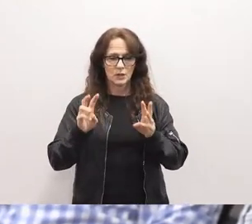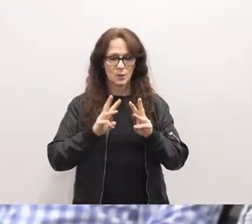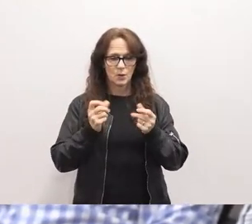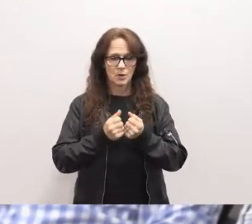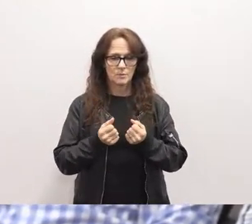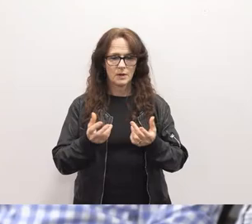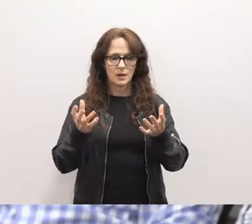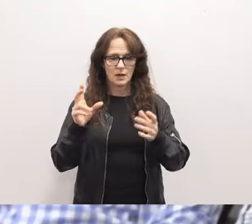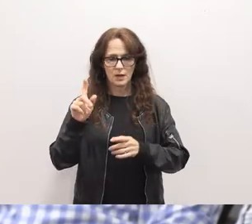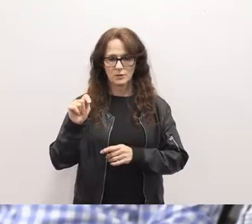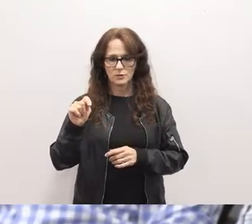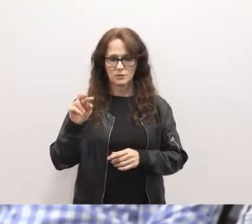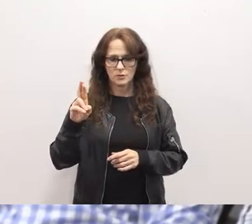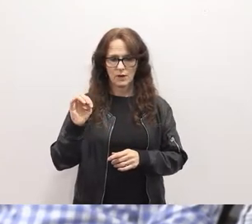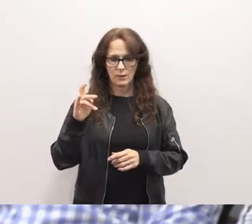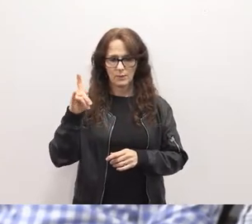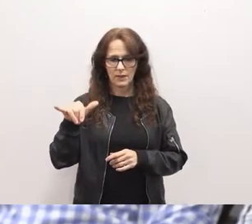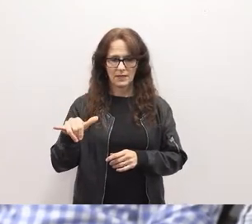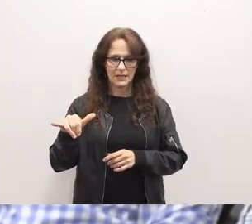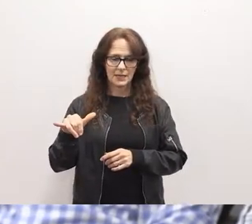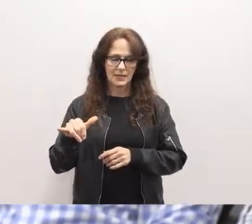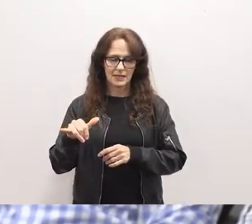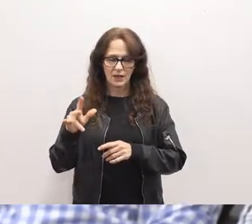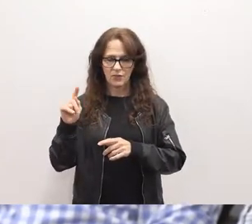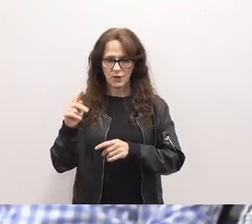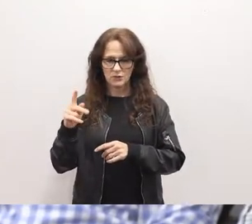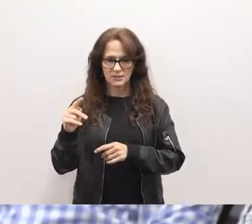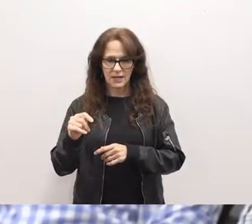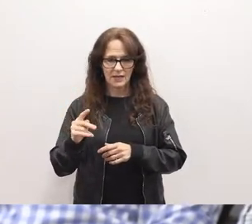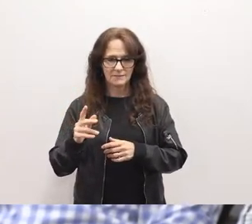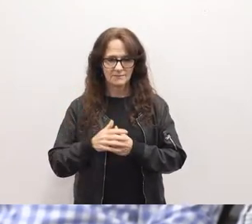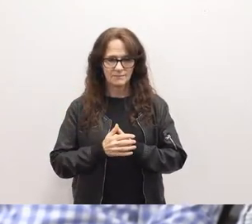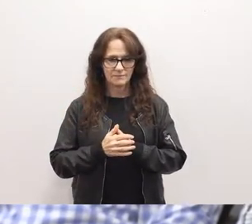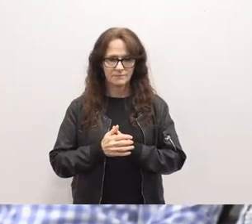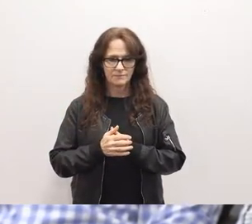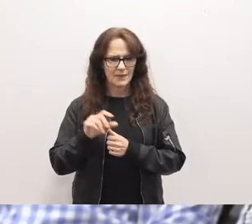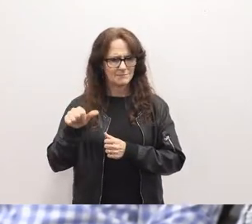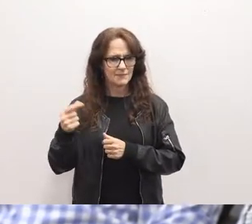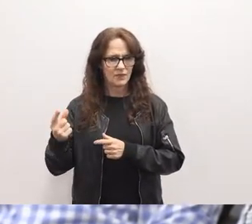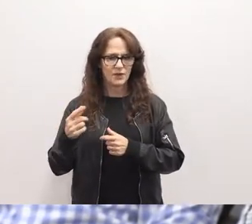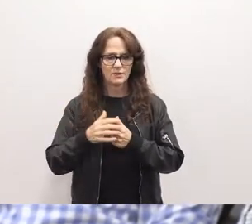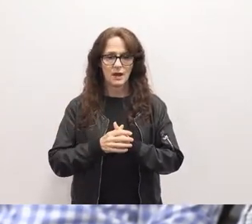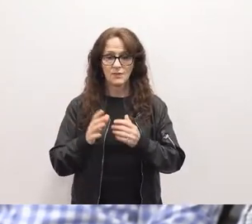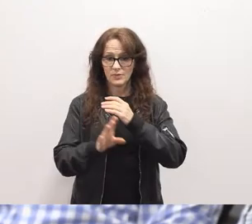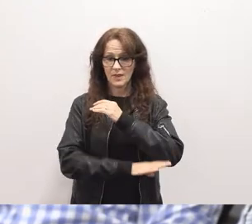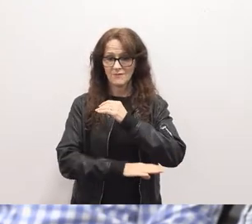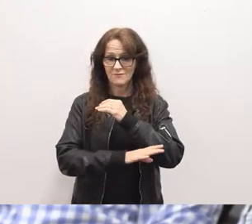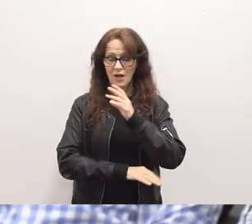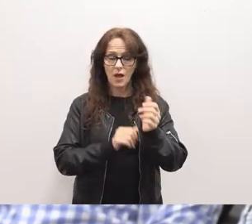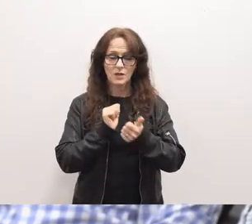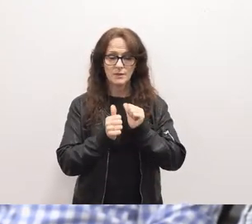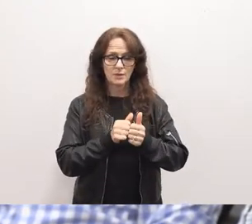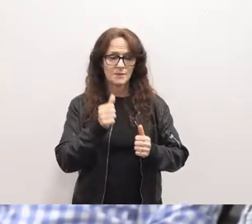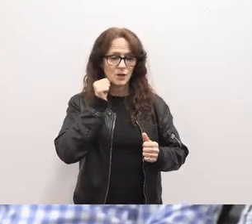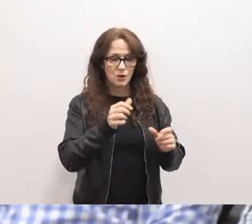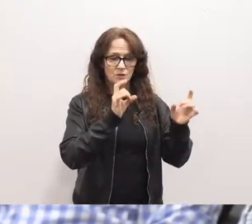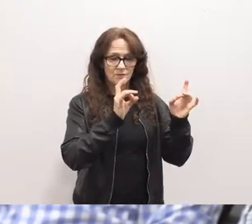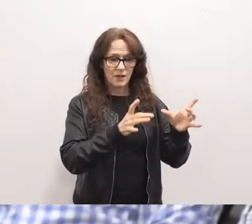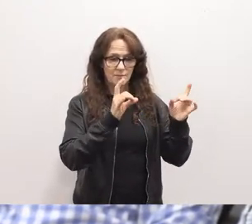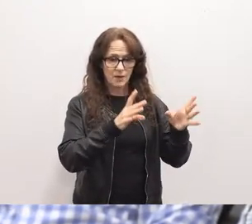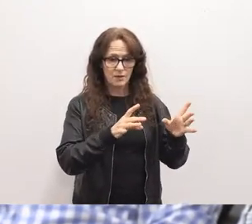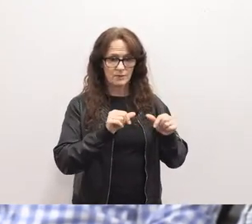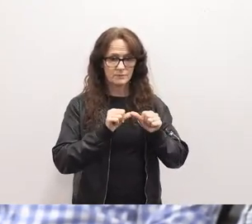Tranquility Thursday, and bracelet making. Athletes for our fall sports have been going pretty well. Girls volleyball is